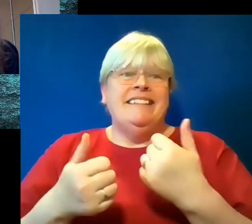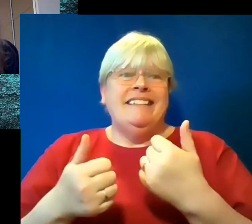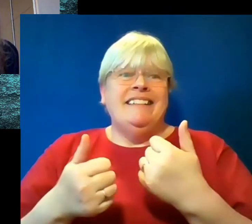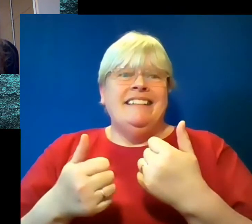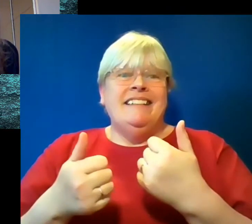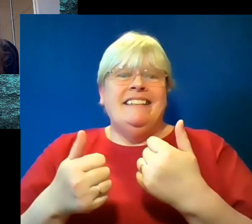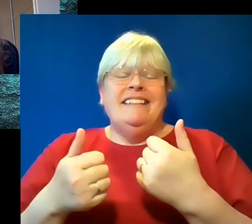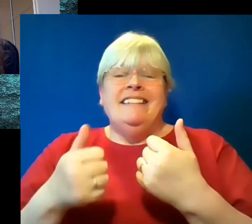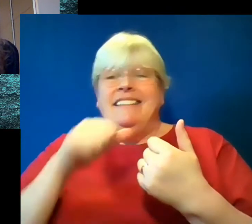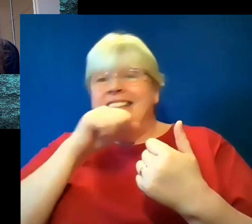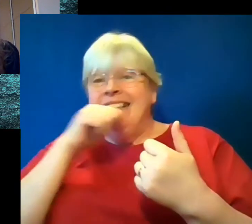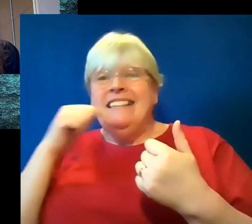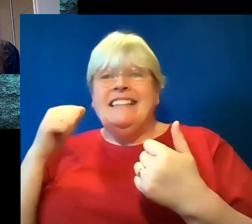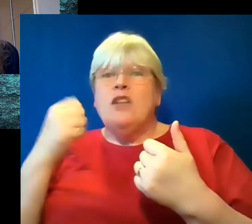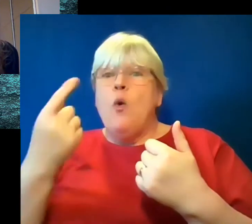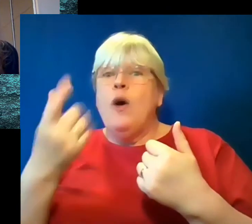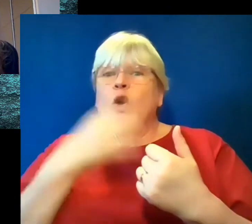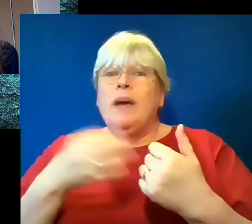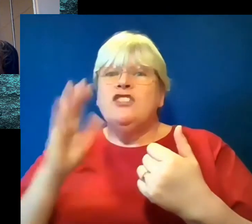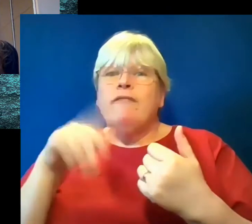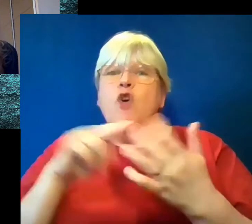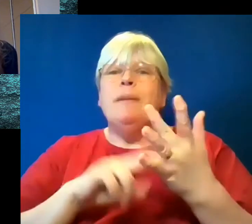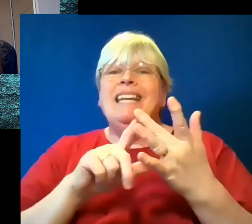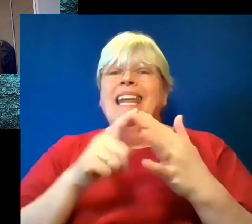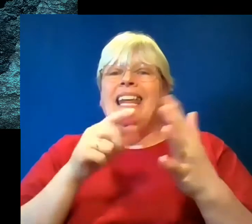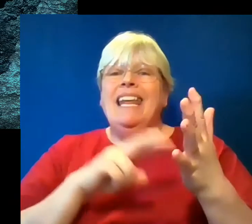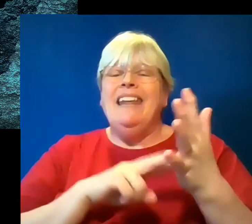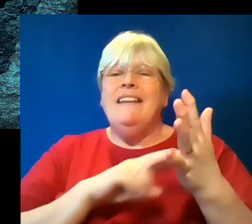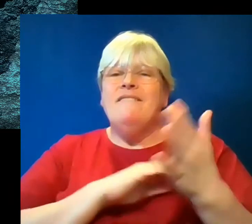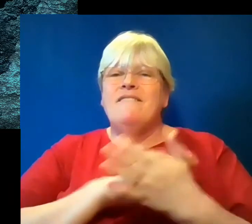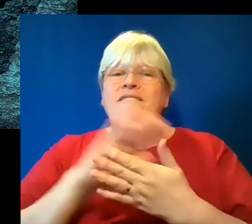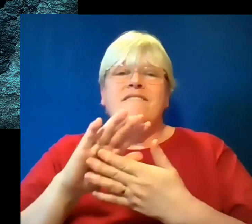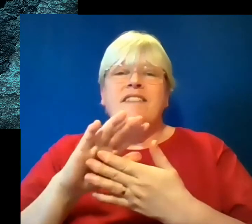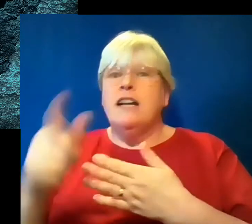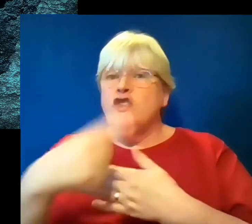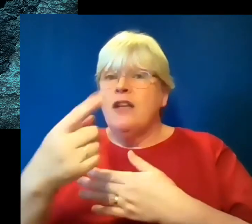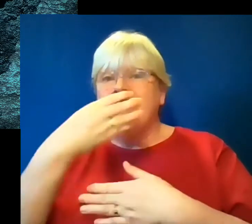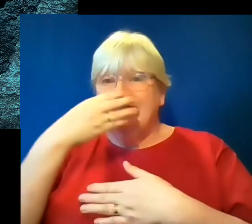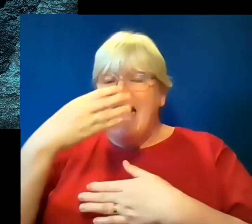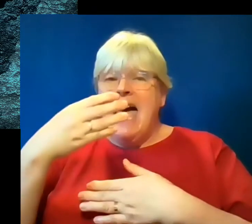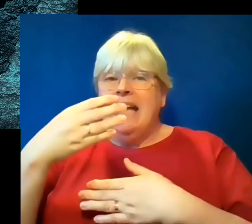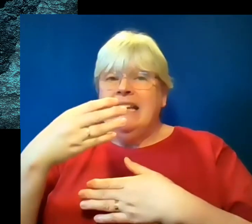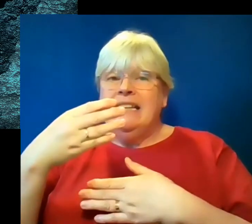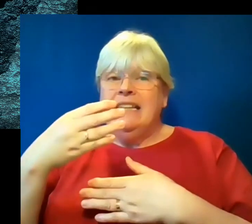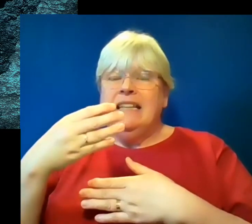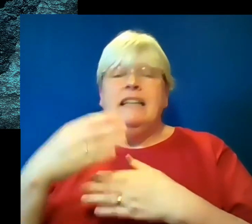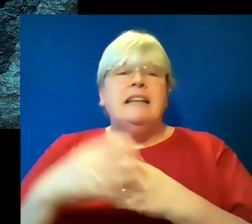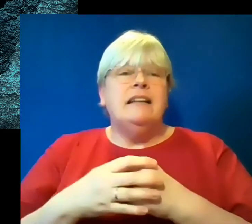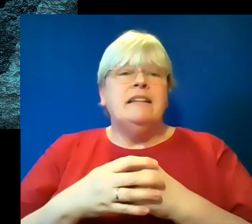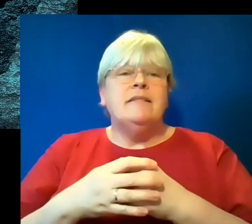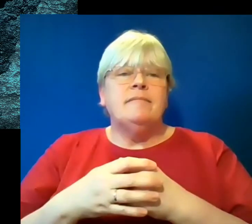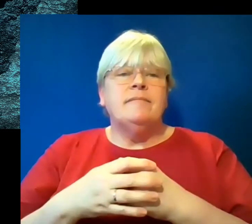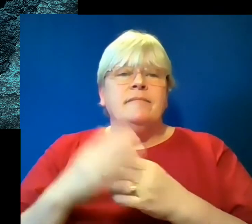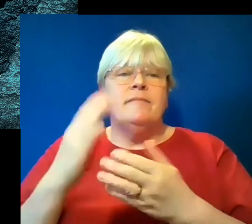link to a question that's come in from Neve. Neve is 9, and she asks a very sophisticated